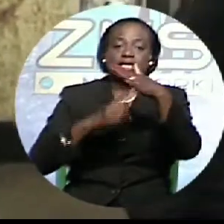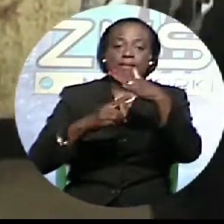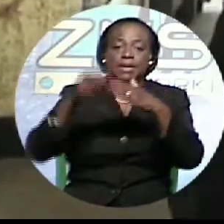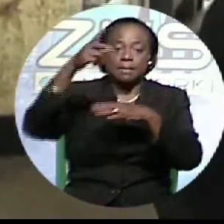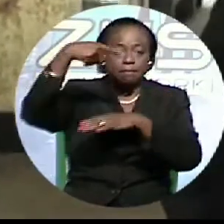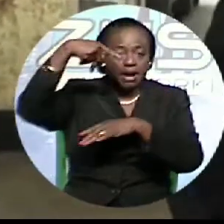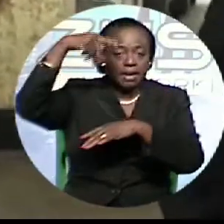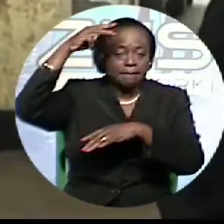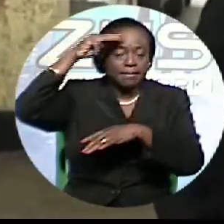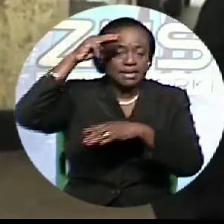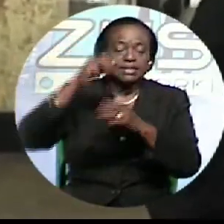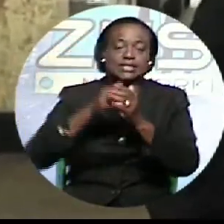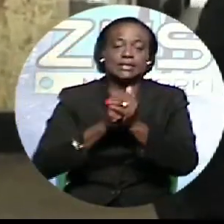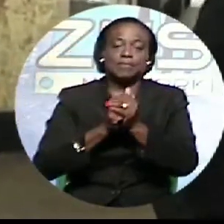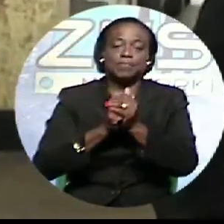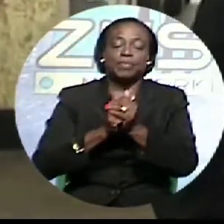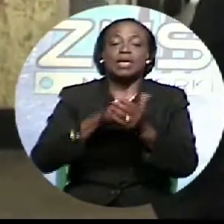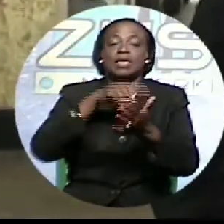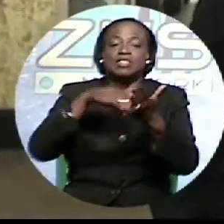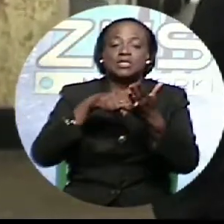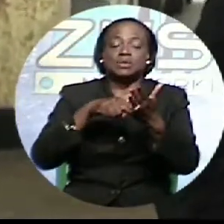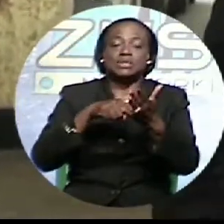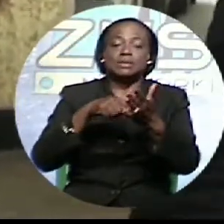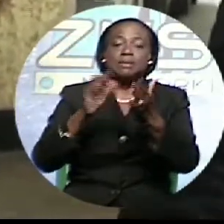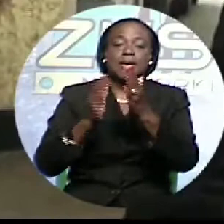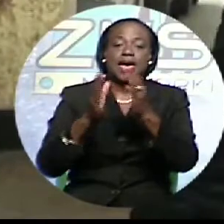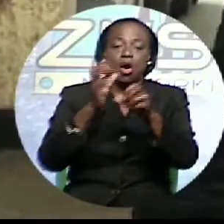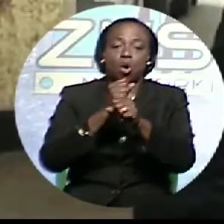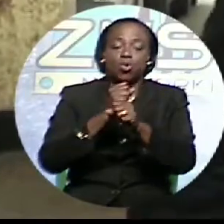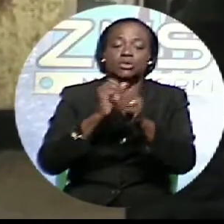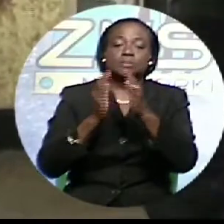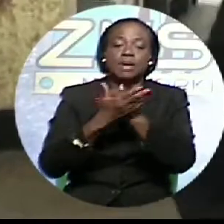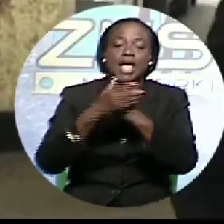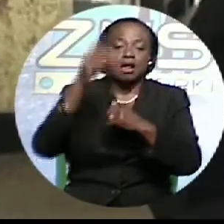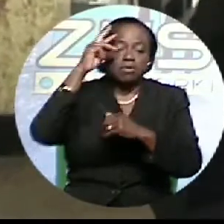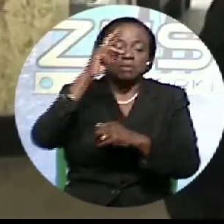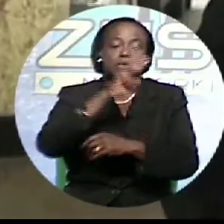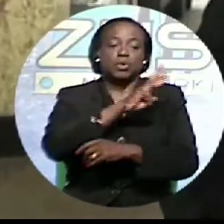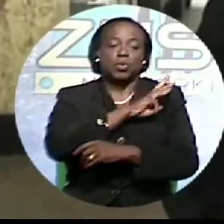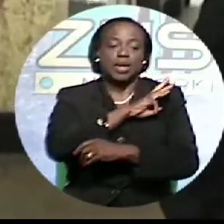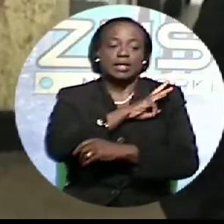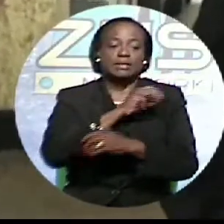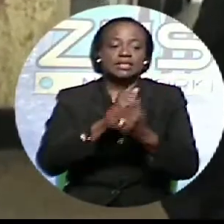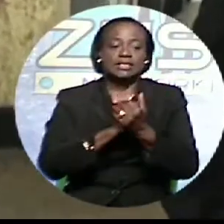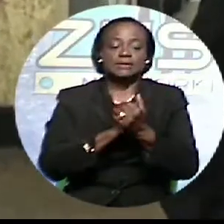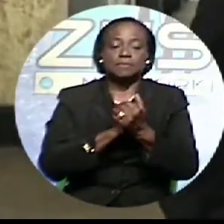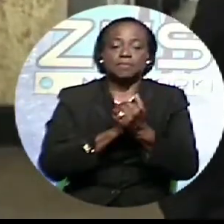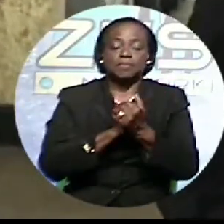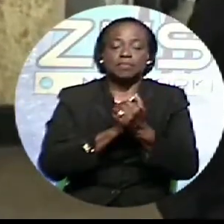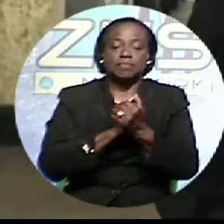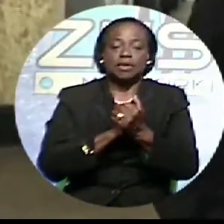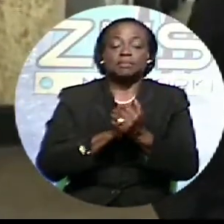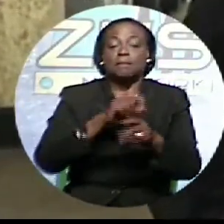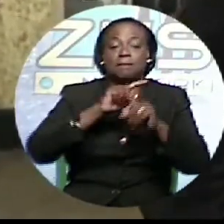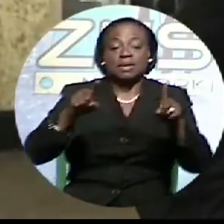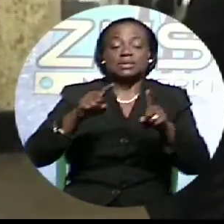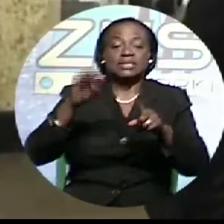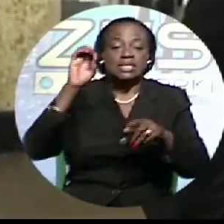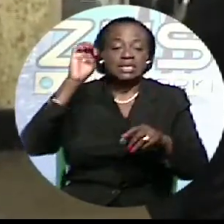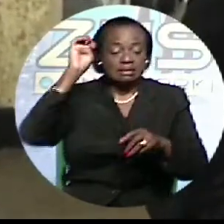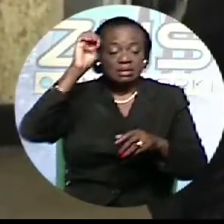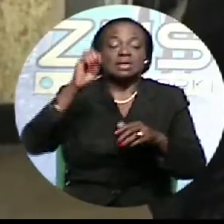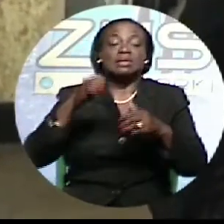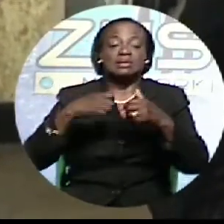parliamentary secretary, held by Renwood Wells. However, he parted from that position following the issue with the letter of intent signing with